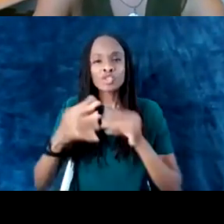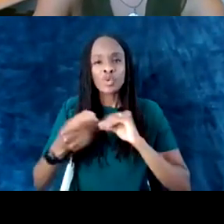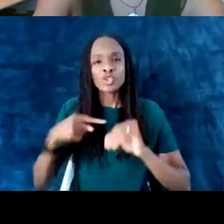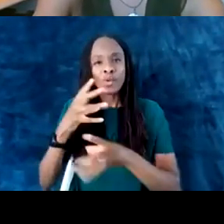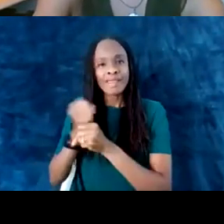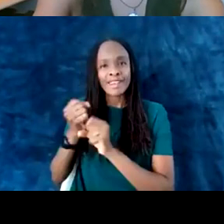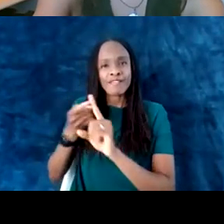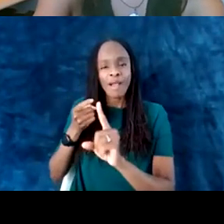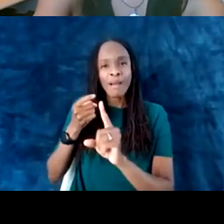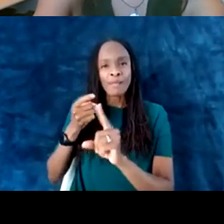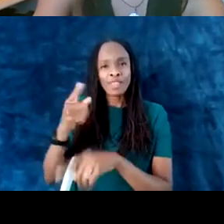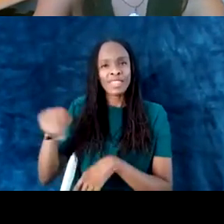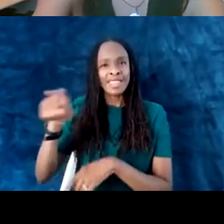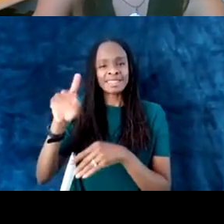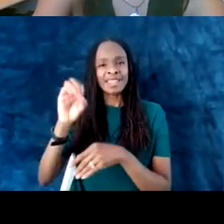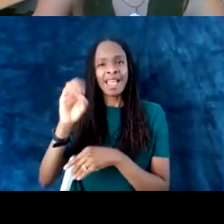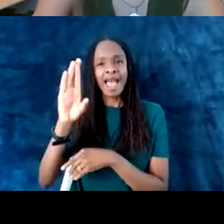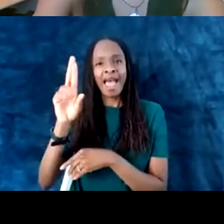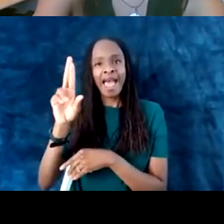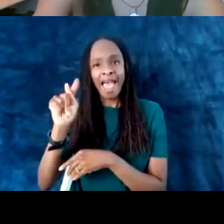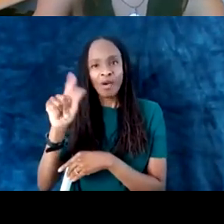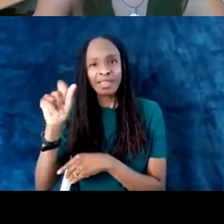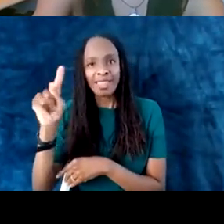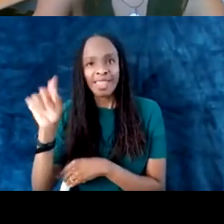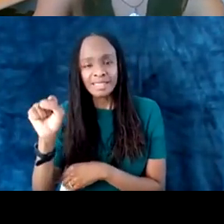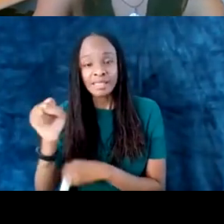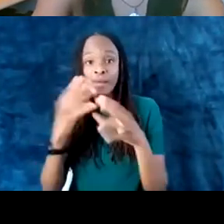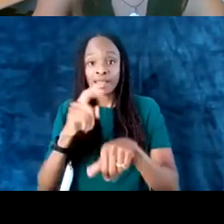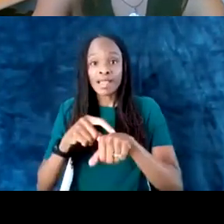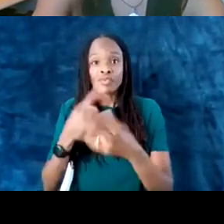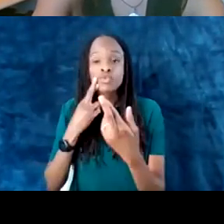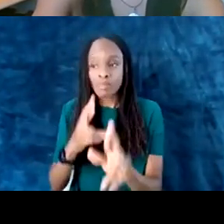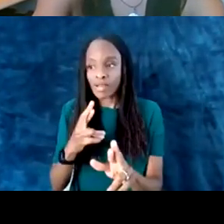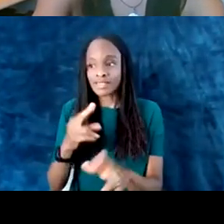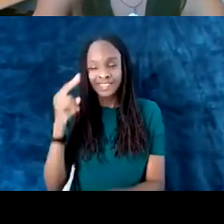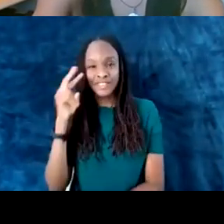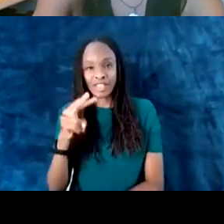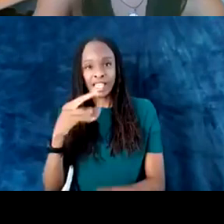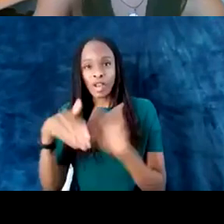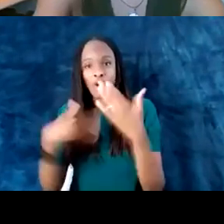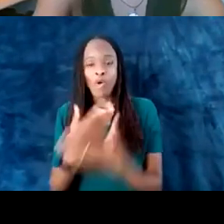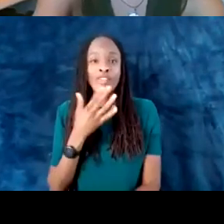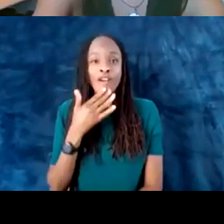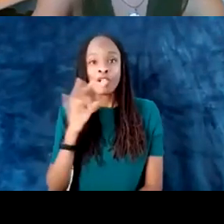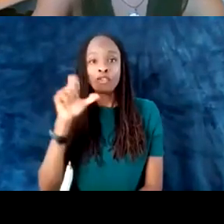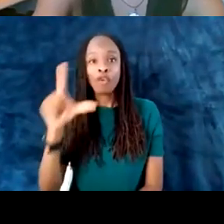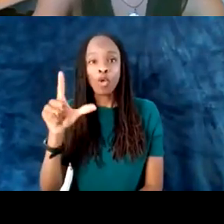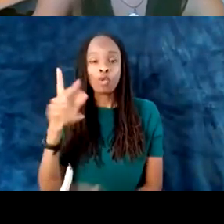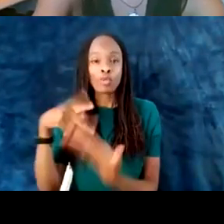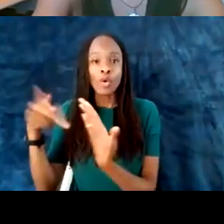from these outlets. And a lot of times the response is, look at all of the colorful programming.